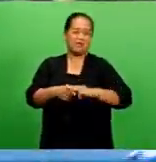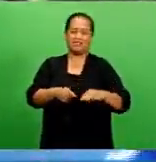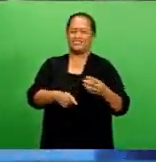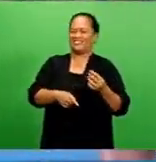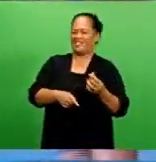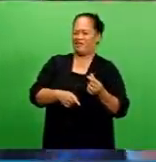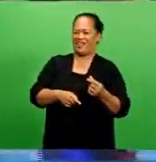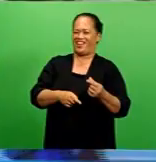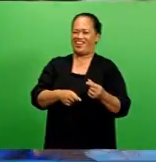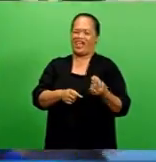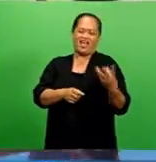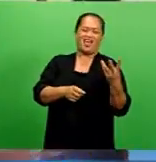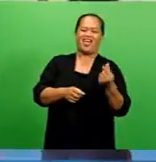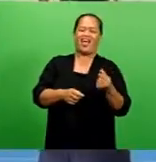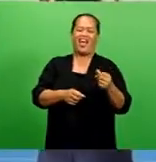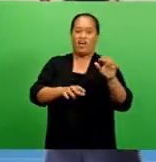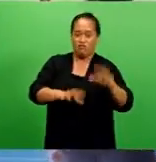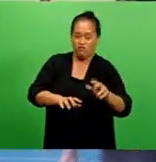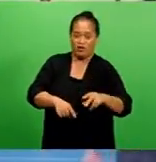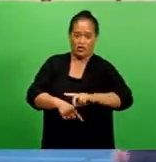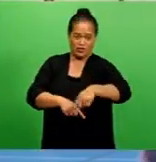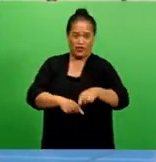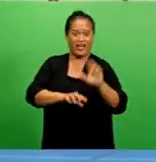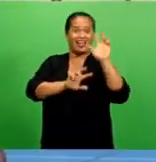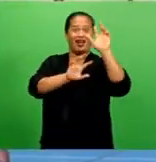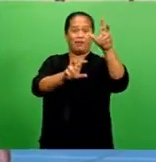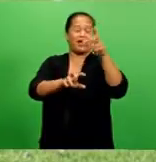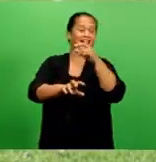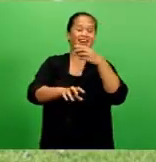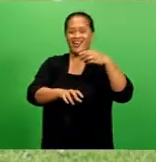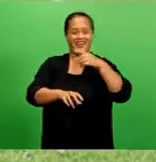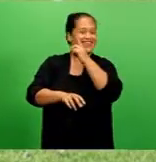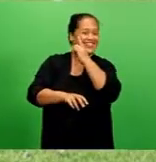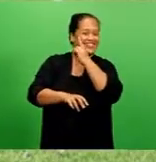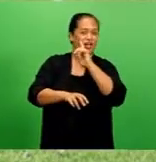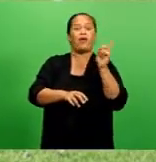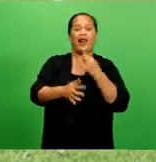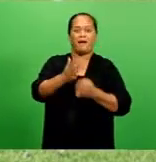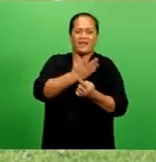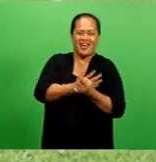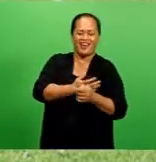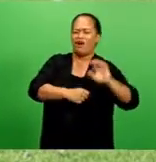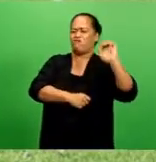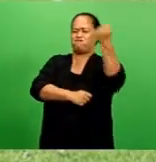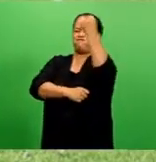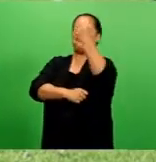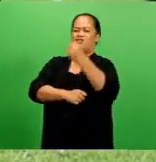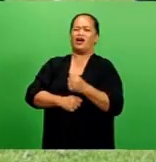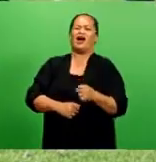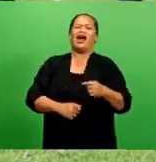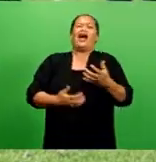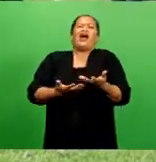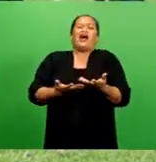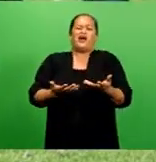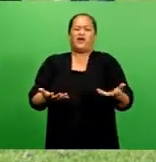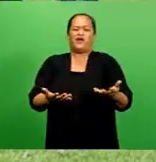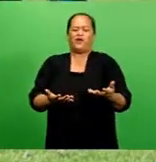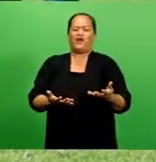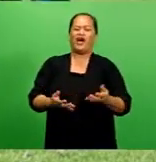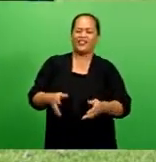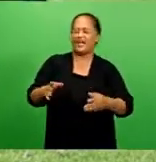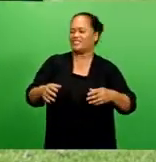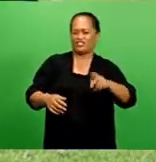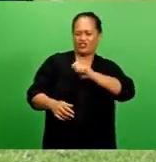take control of the game and trust each other. Cut and pass. Just trust each other. Once you pass the ball, you cut in front of the